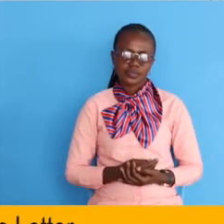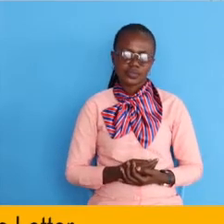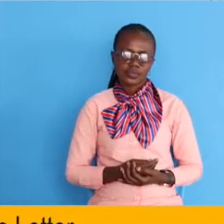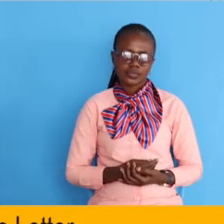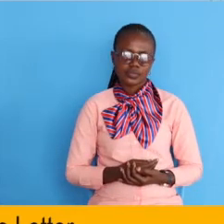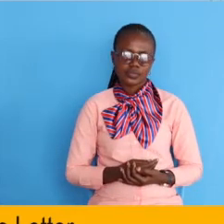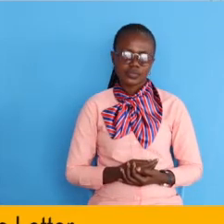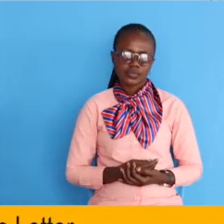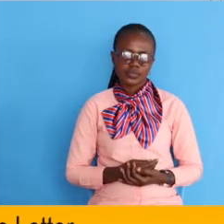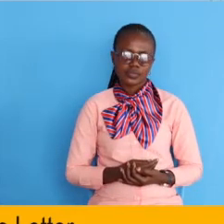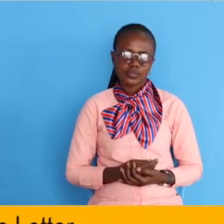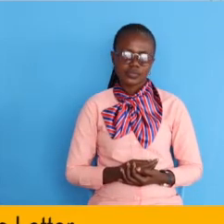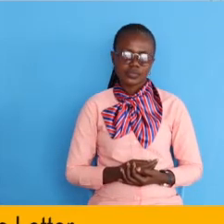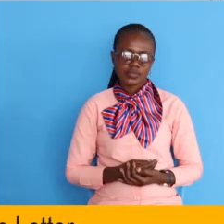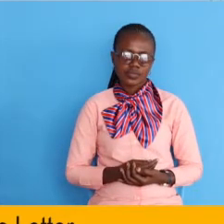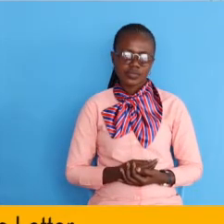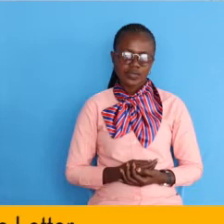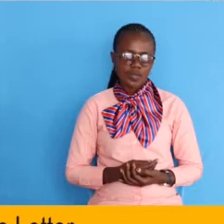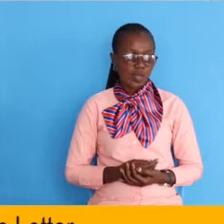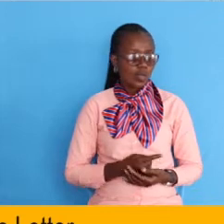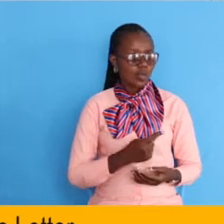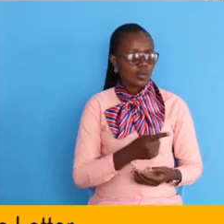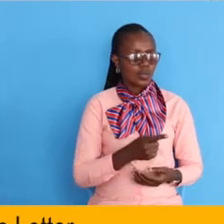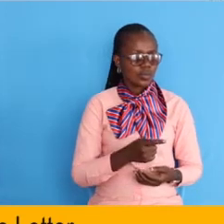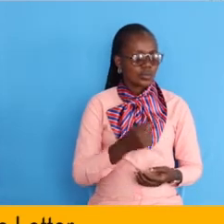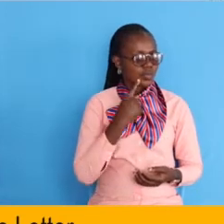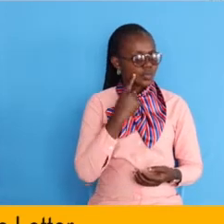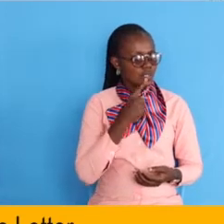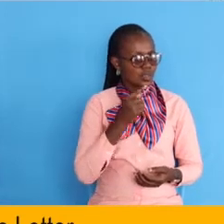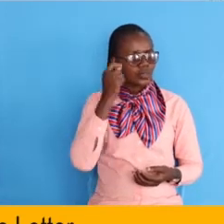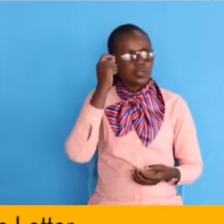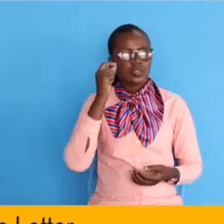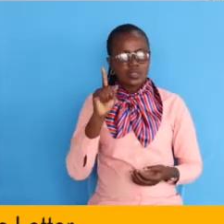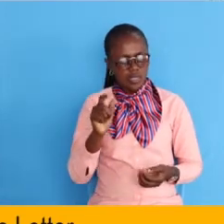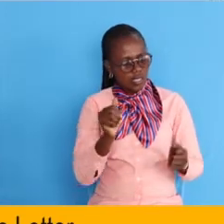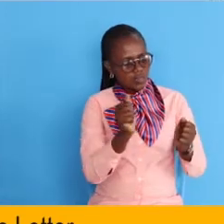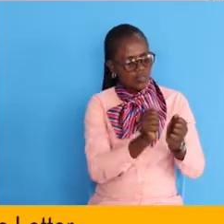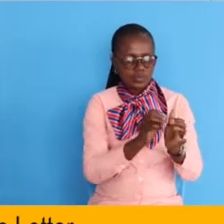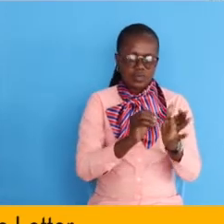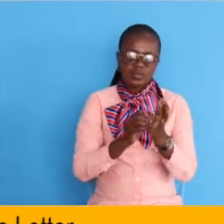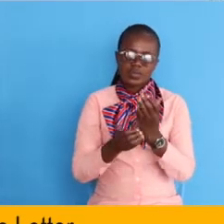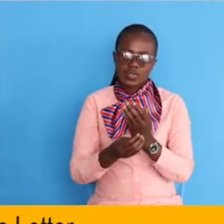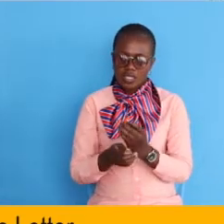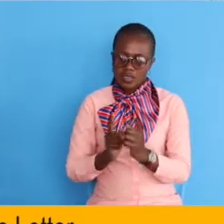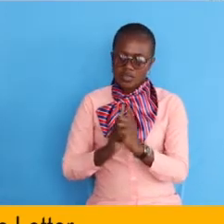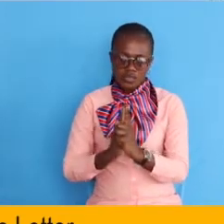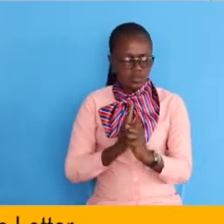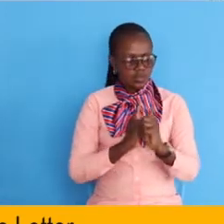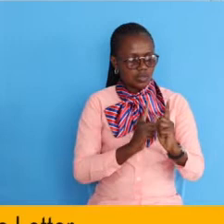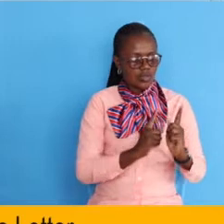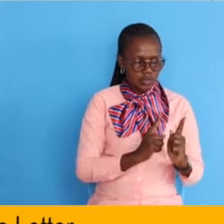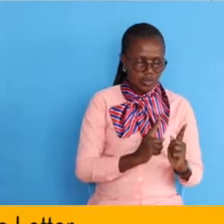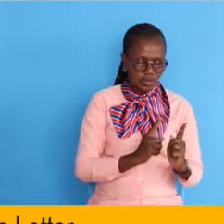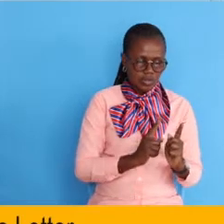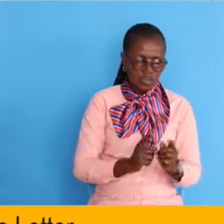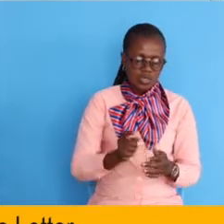In the course of trying to understand which aspects that will guide us through on